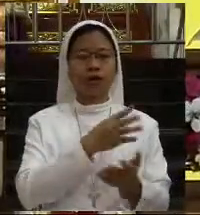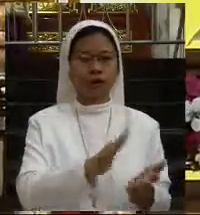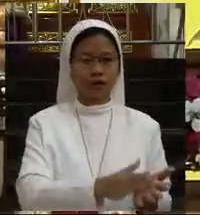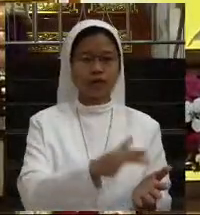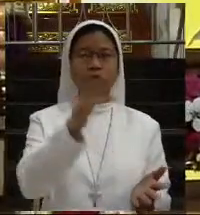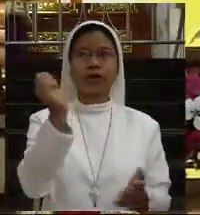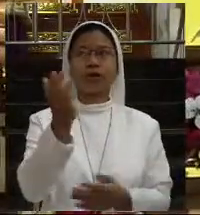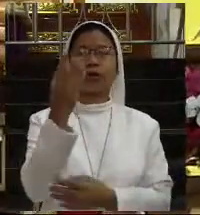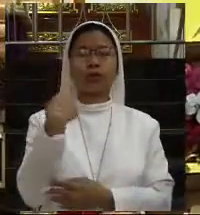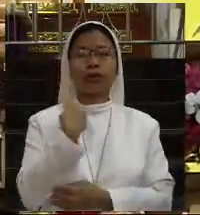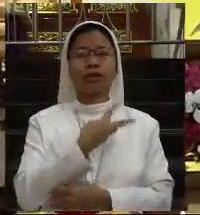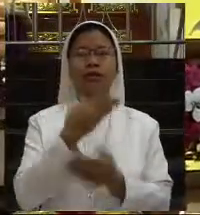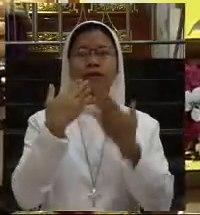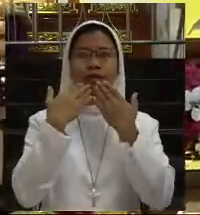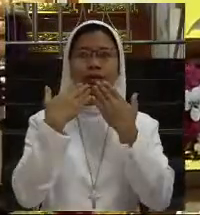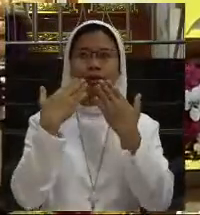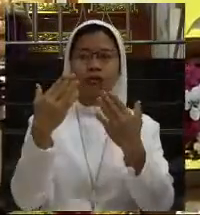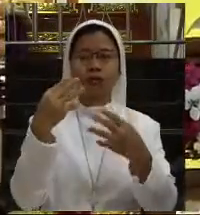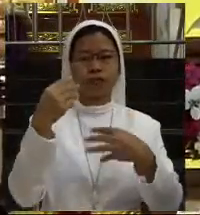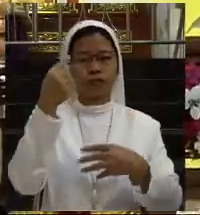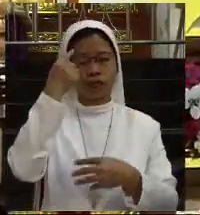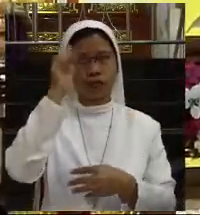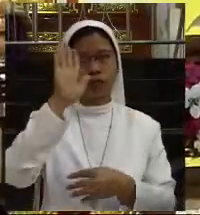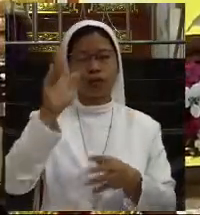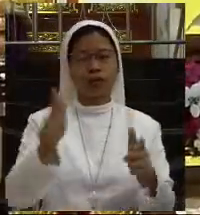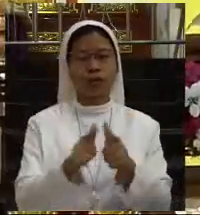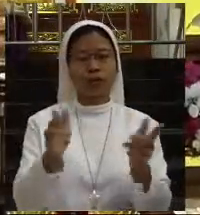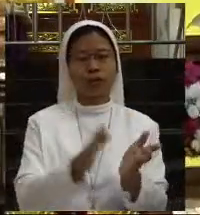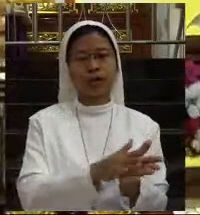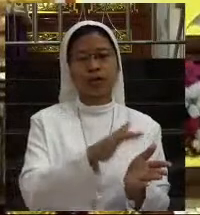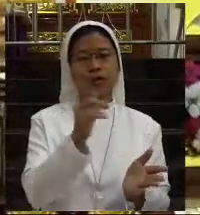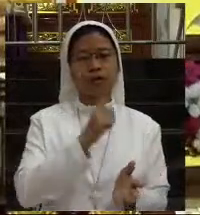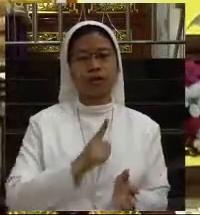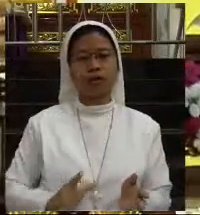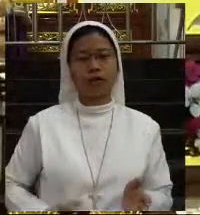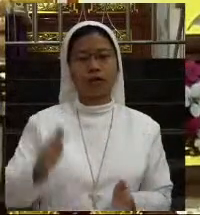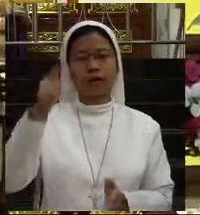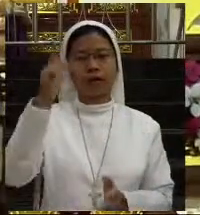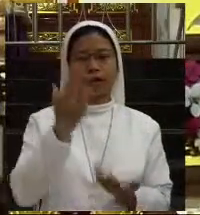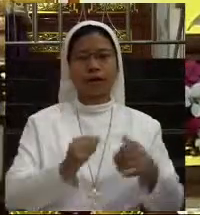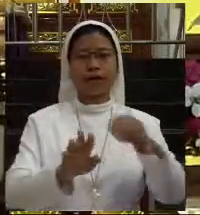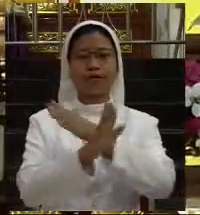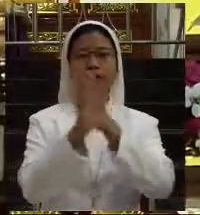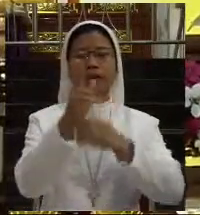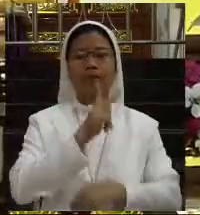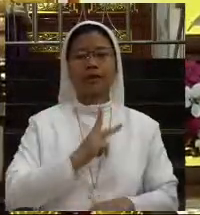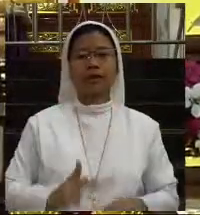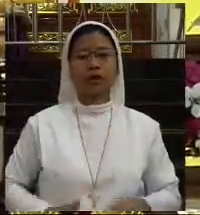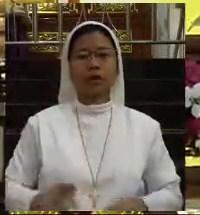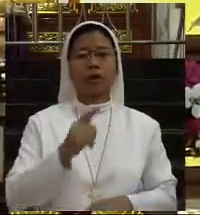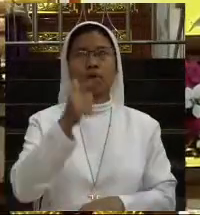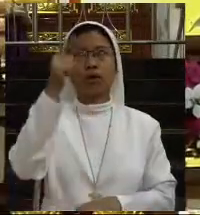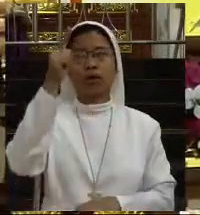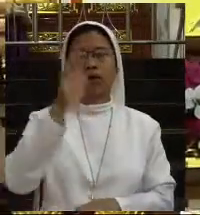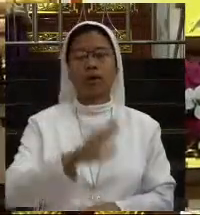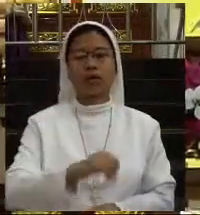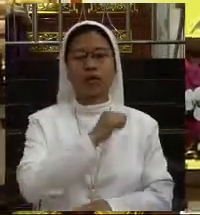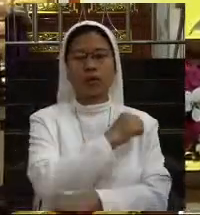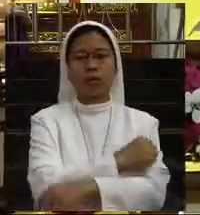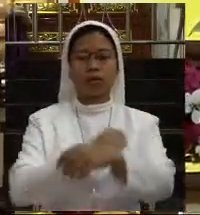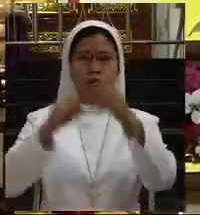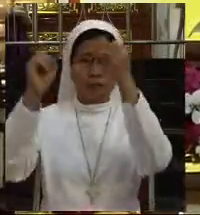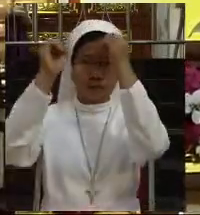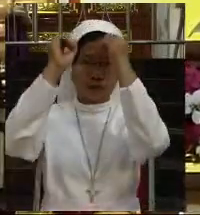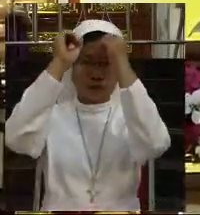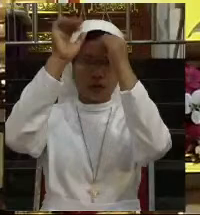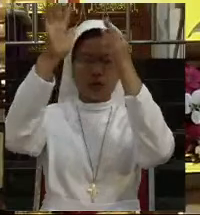you. We give you thanks for your great glory. Lord God, Heavenly King, O God Almighty